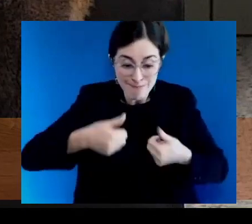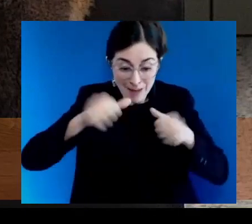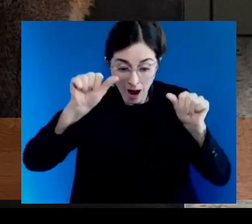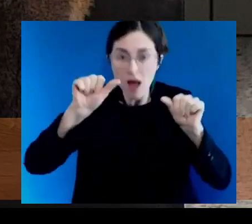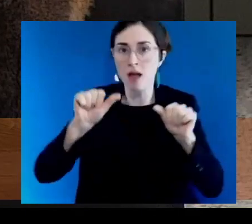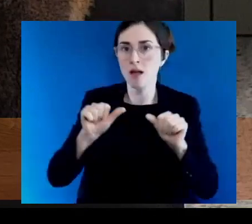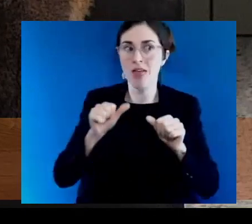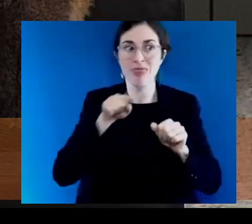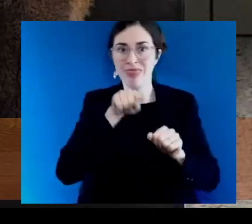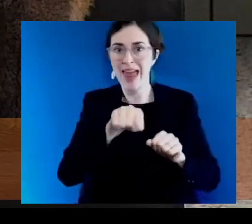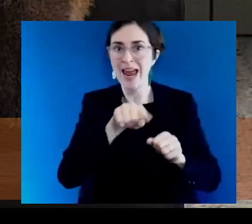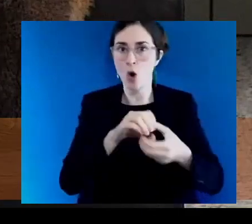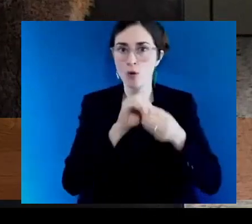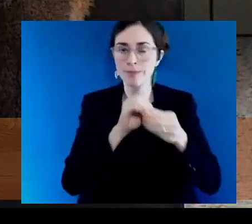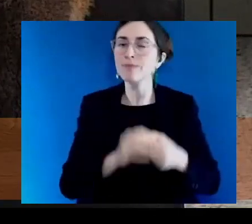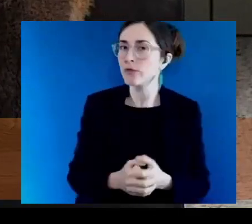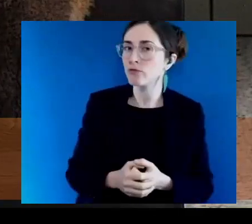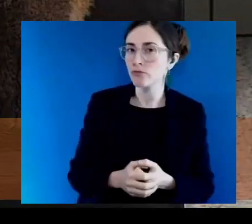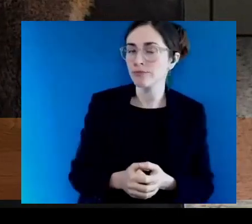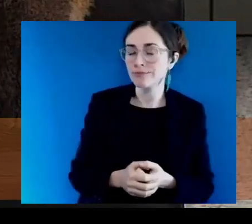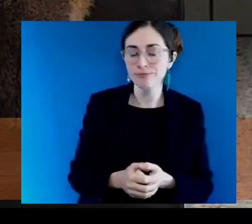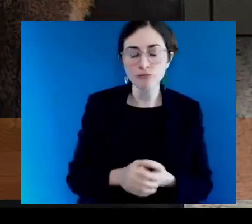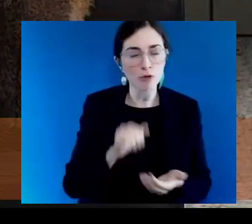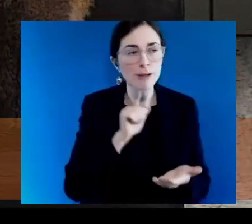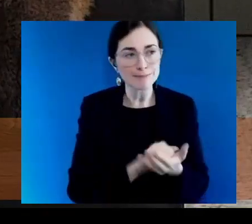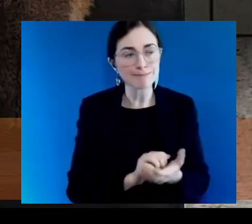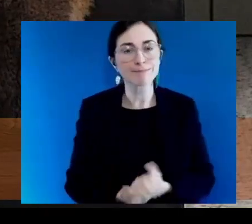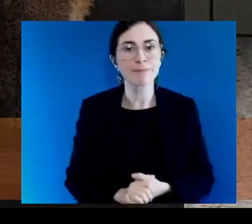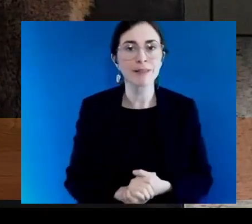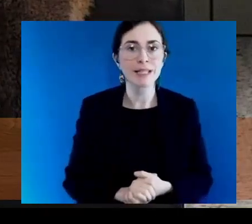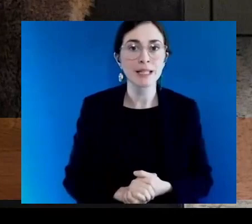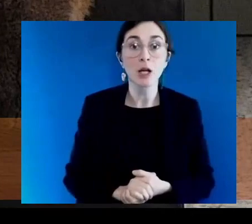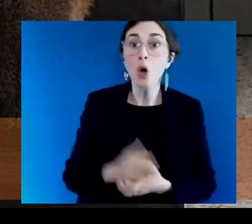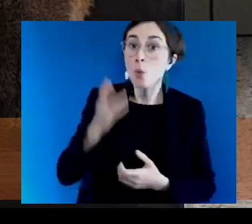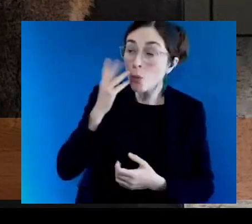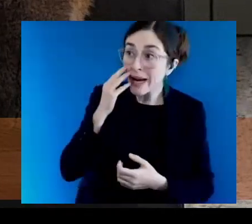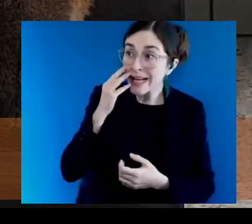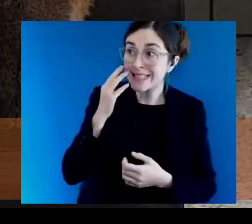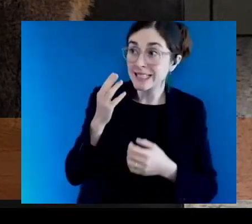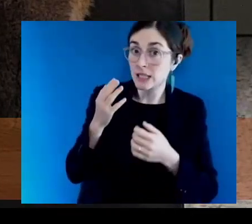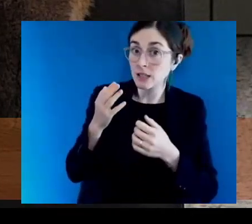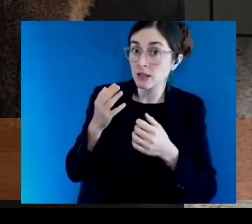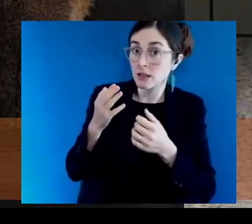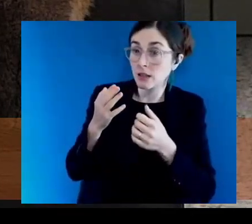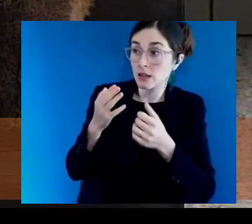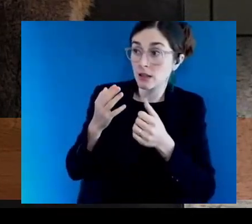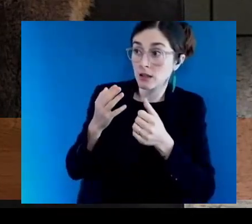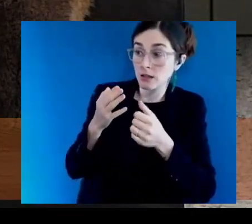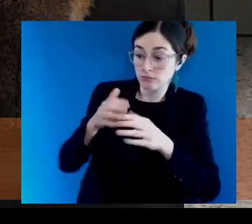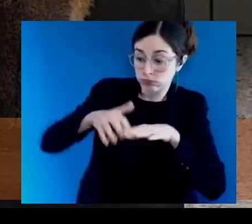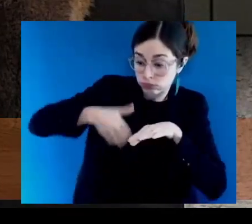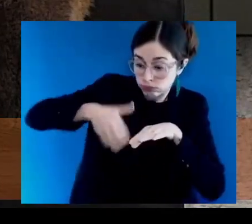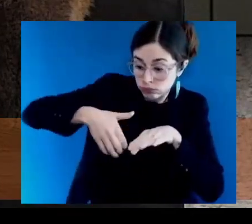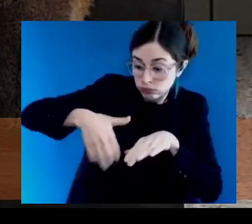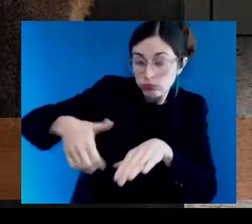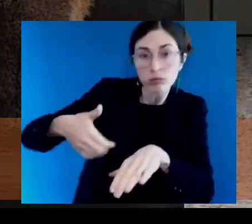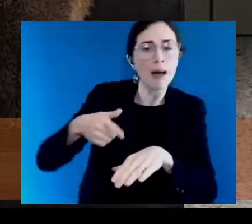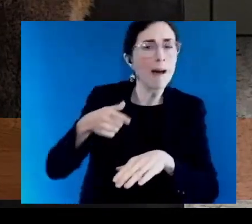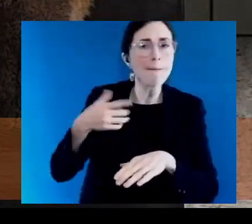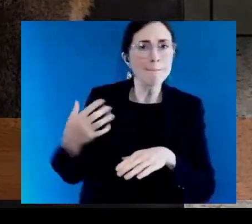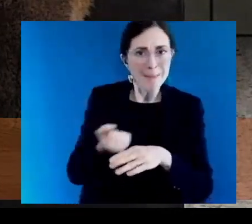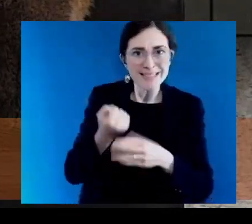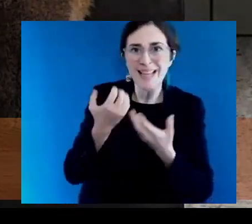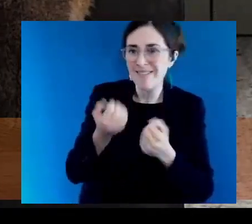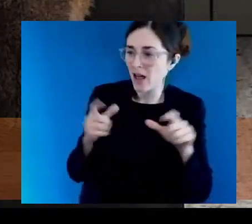opening paragraphs that the extraction of those resources is done via a licence or a permit